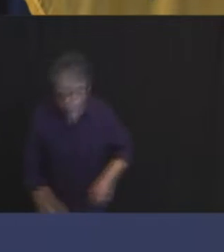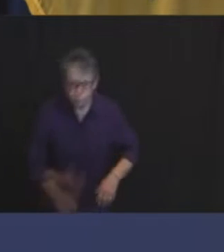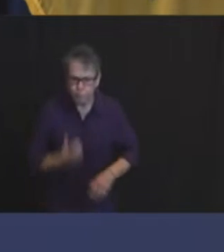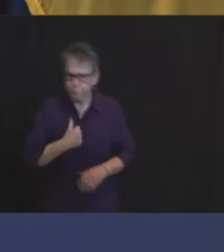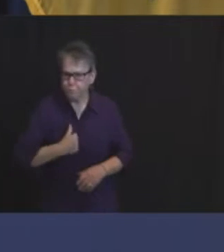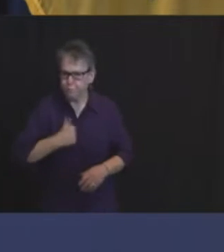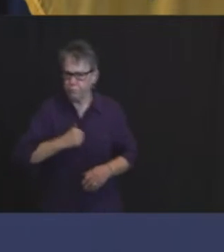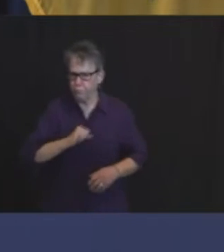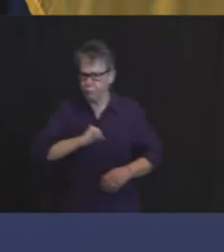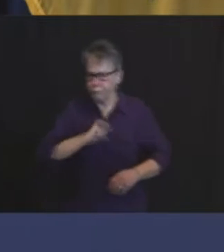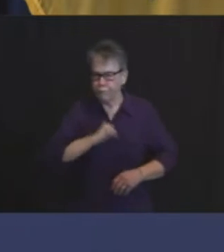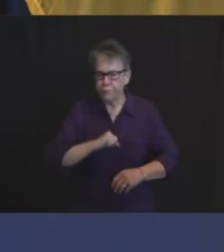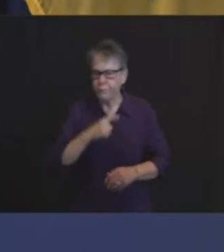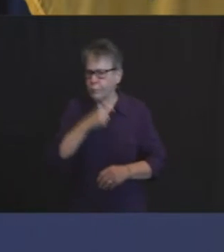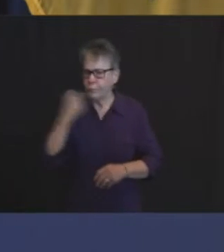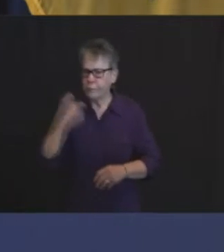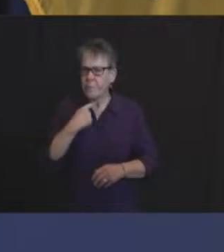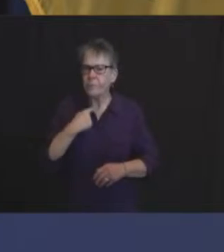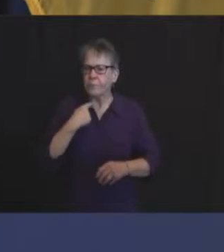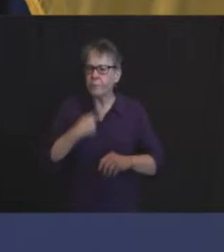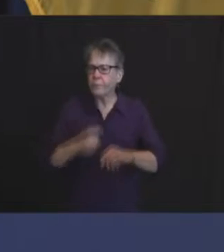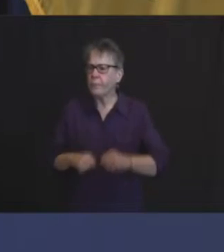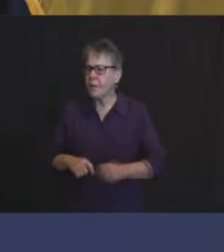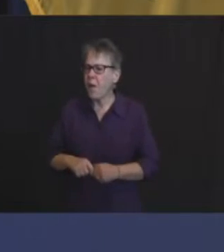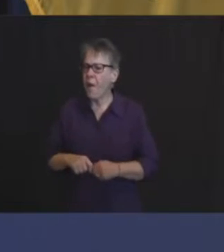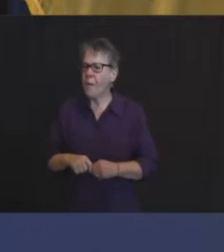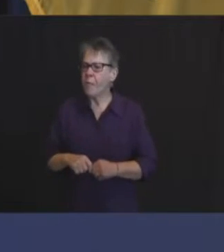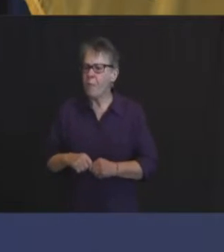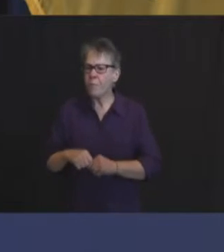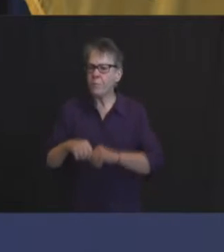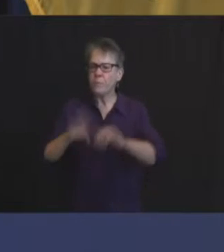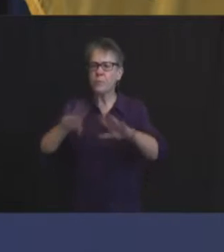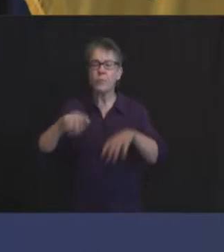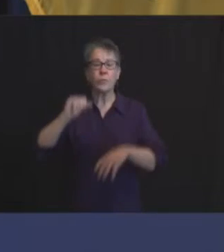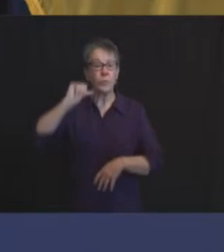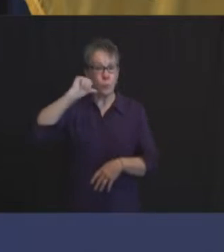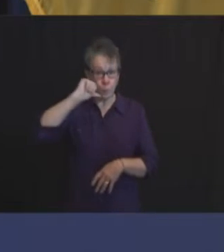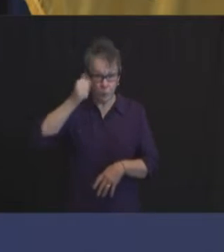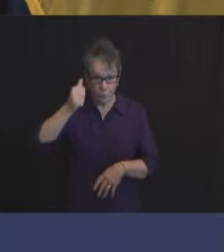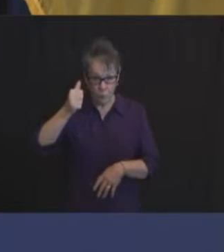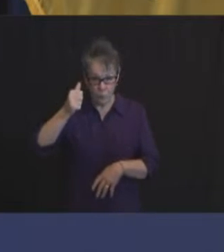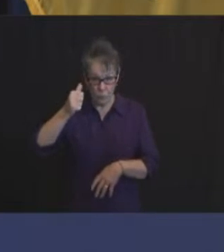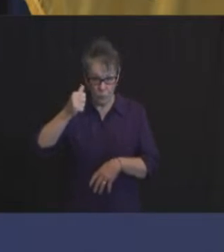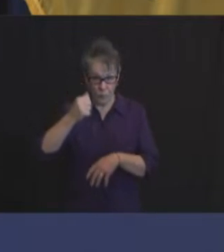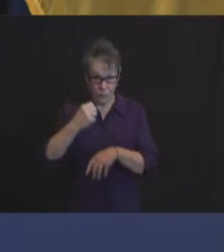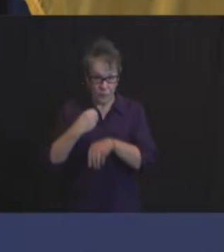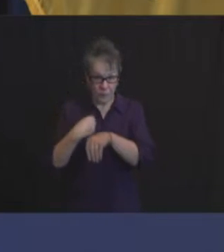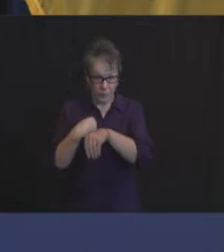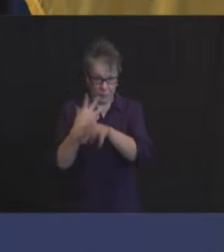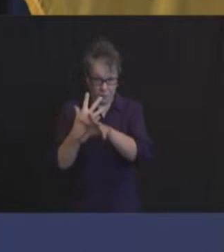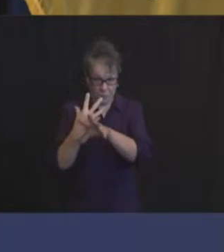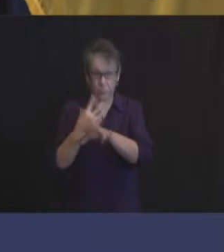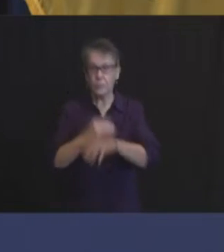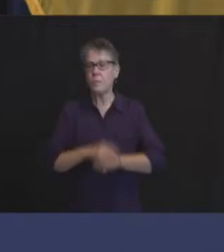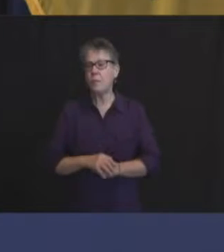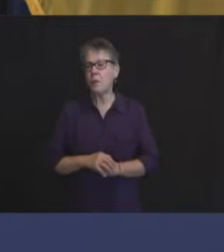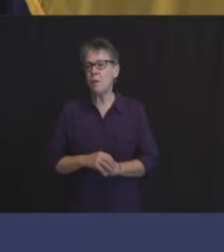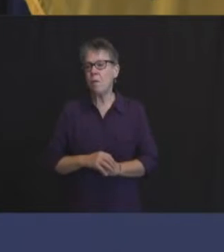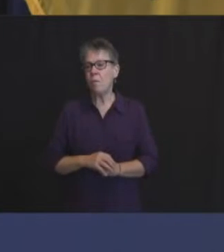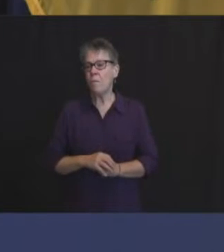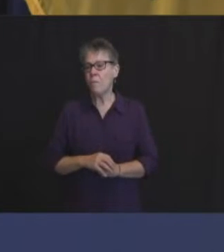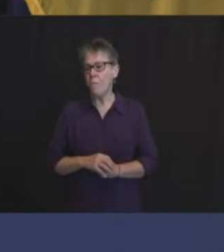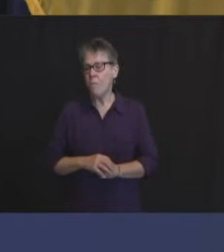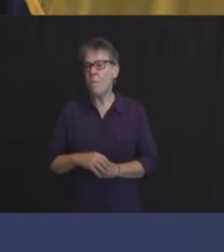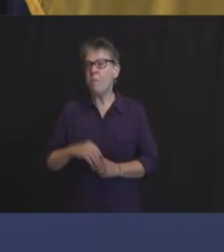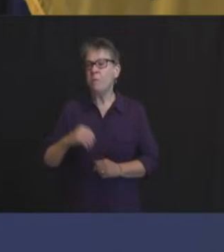I want to point of personal privilege, give a shout out to our former colleague, Justin Deuce, who's just been announced as